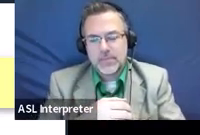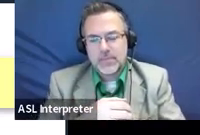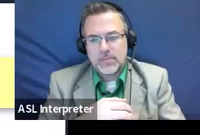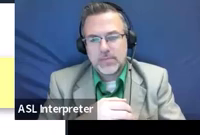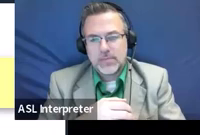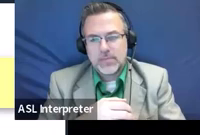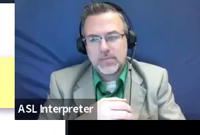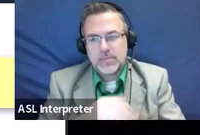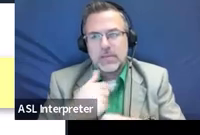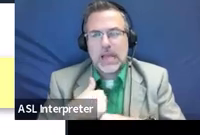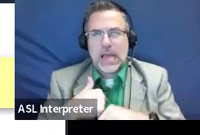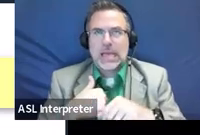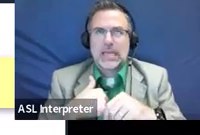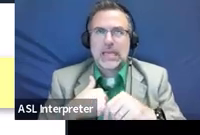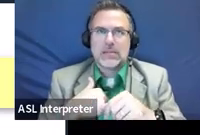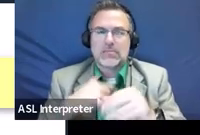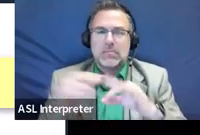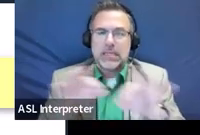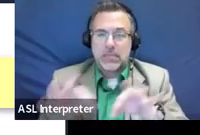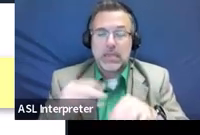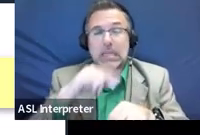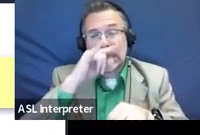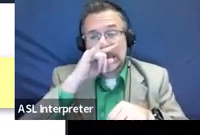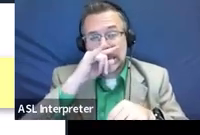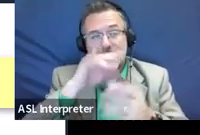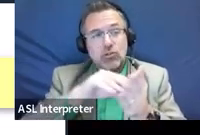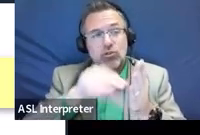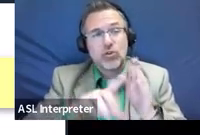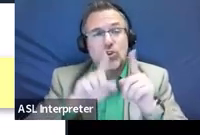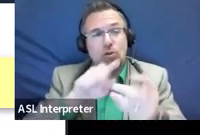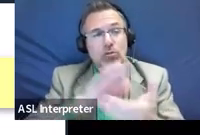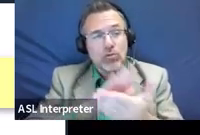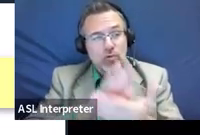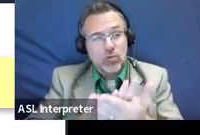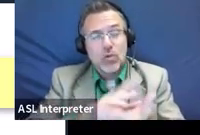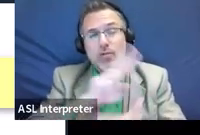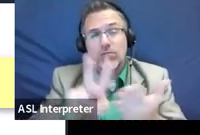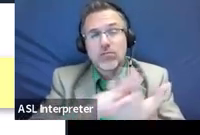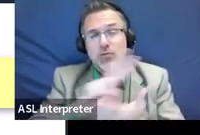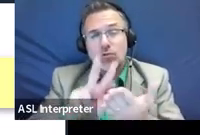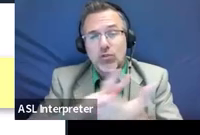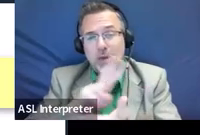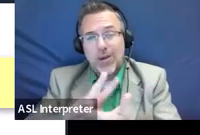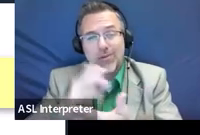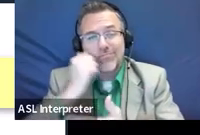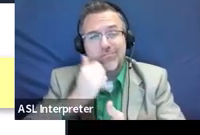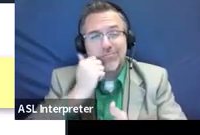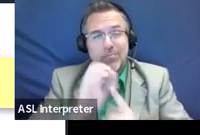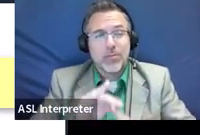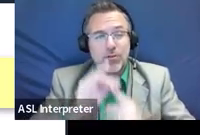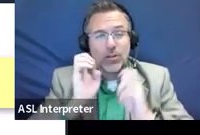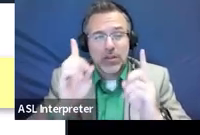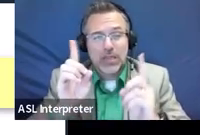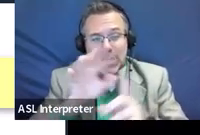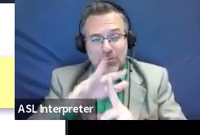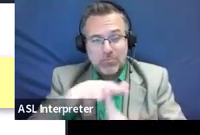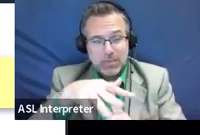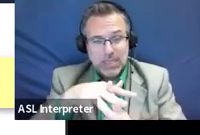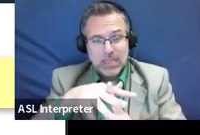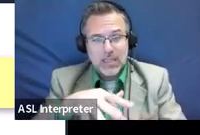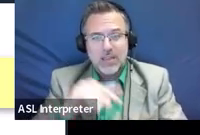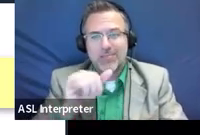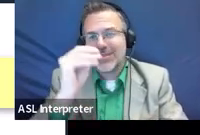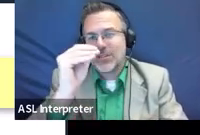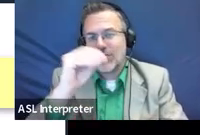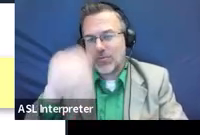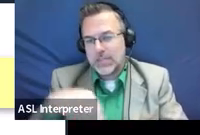I'll try to do a short version. Kid goes to school for 2 hours a day. They're in the special ed setting. The whole time, that's